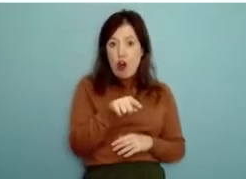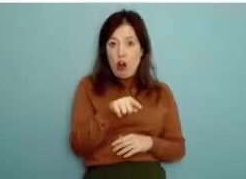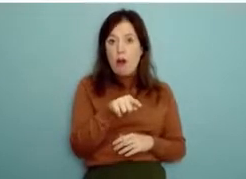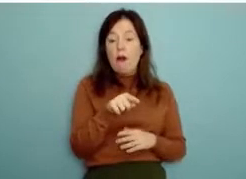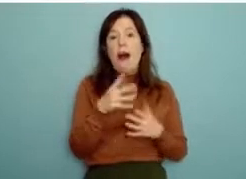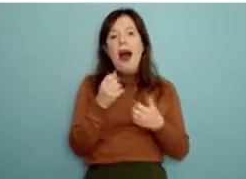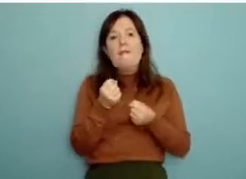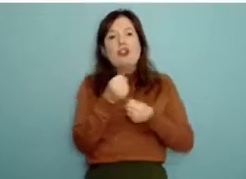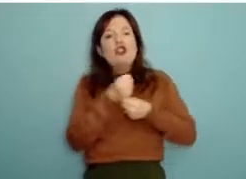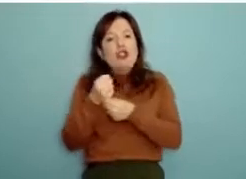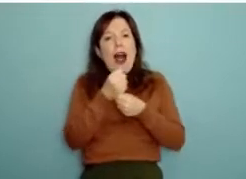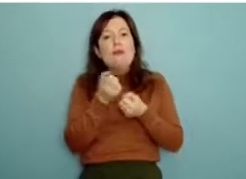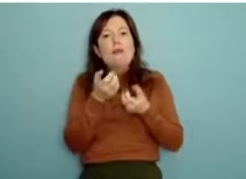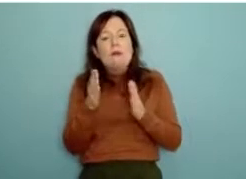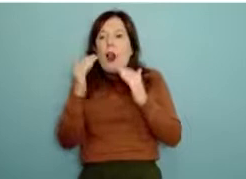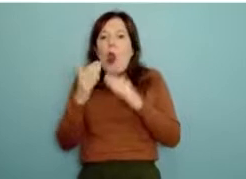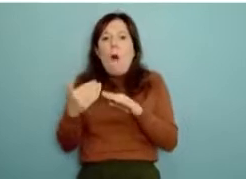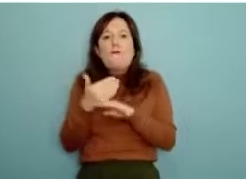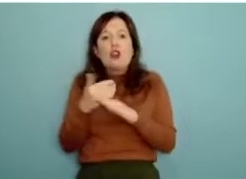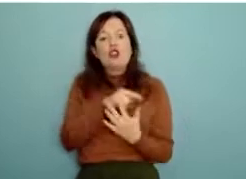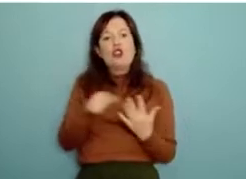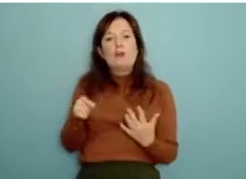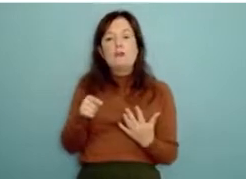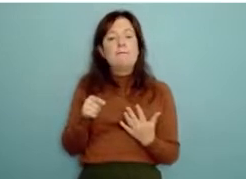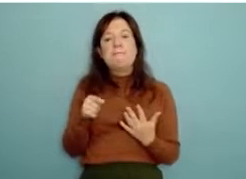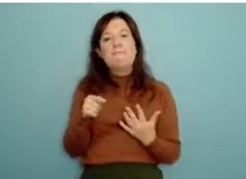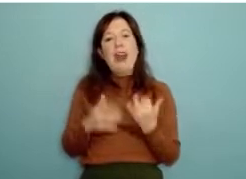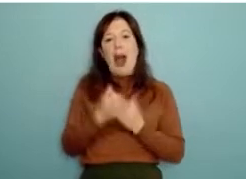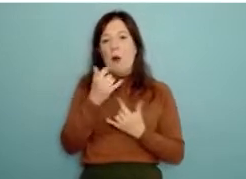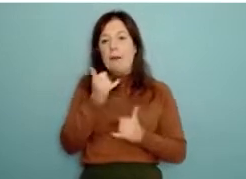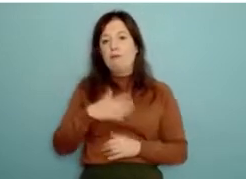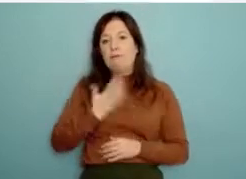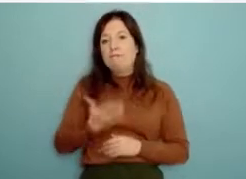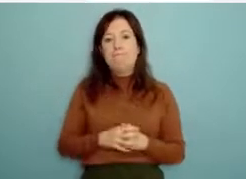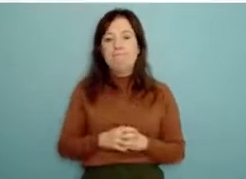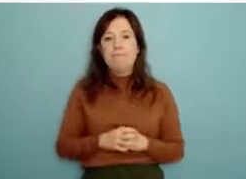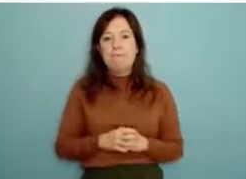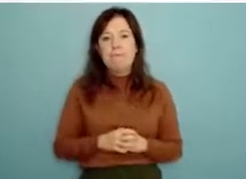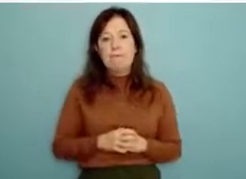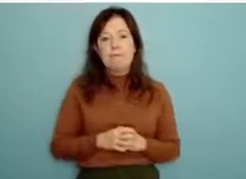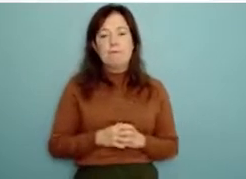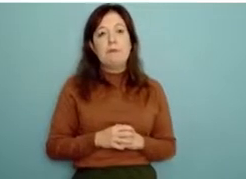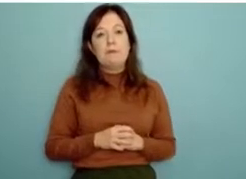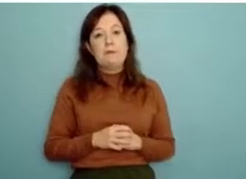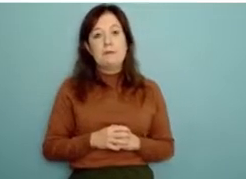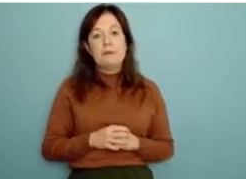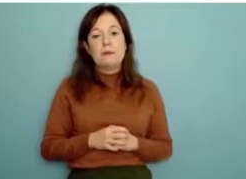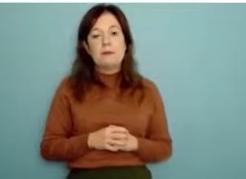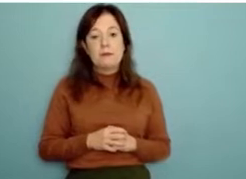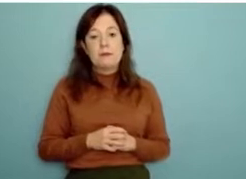lower functioning were less likely to be satisfied with outcome monitoring. It wasn't directly related to